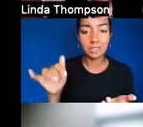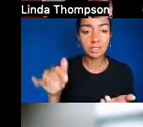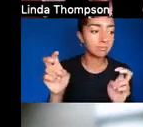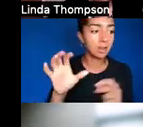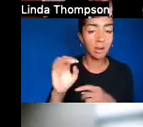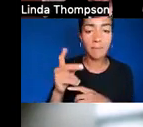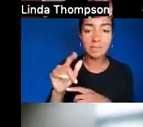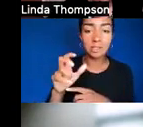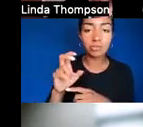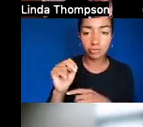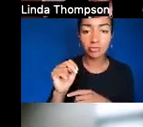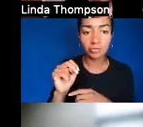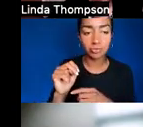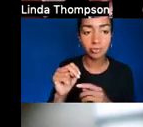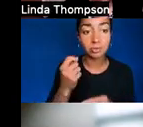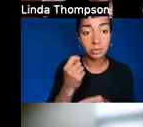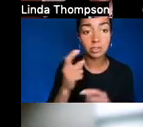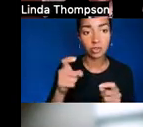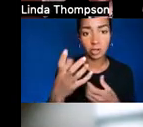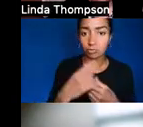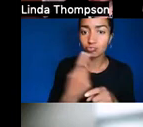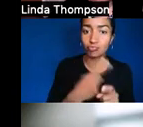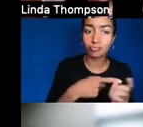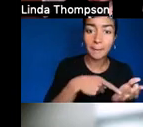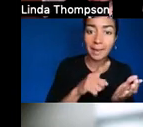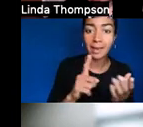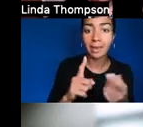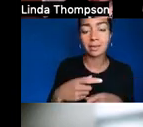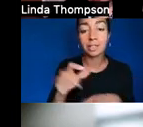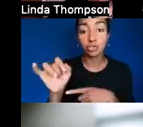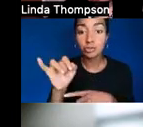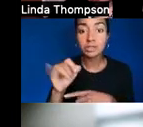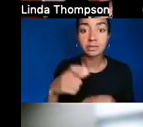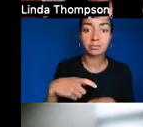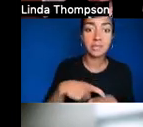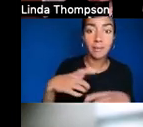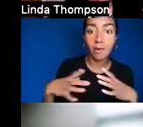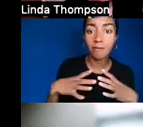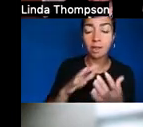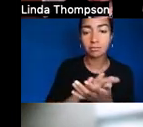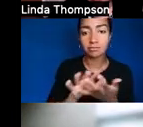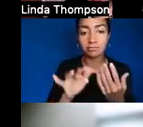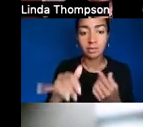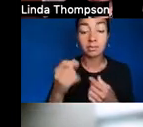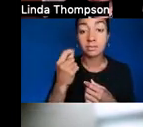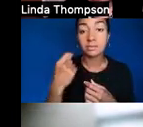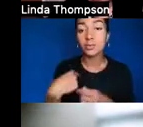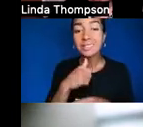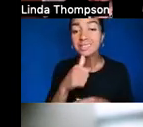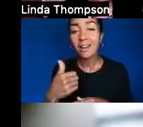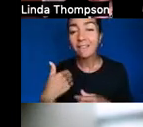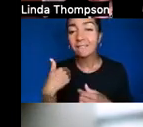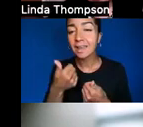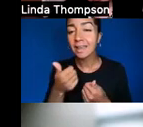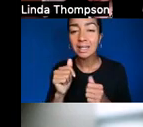insurance, and time off. Well, we didn't have any extra cool benefits for advocates.